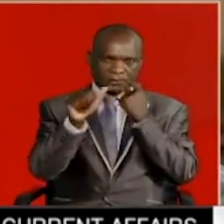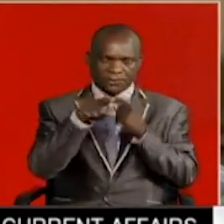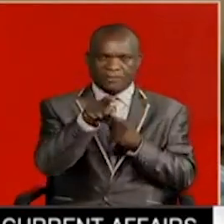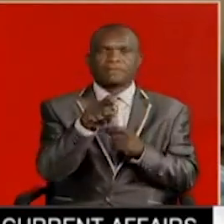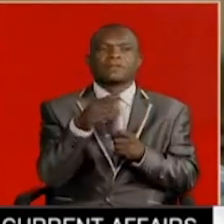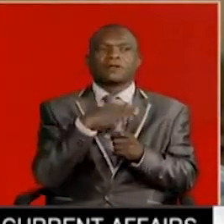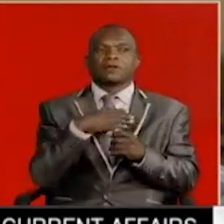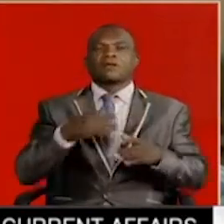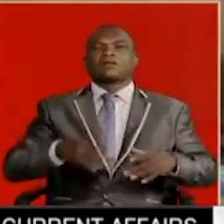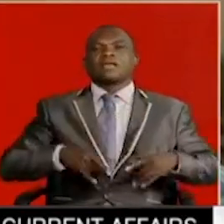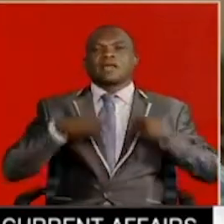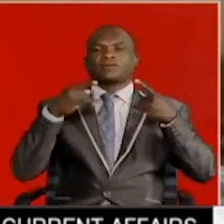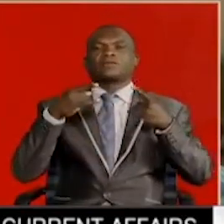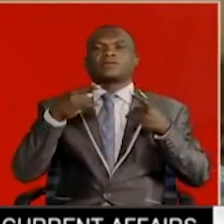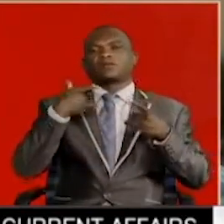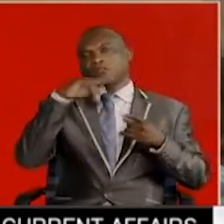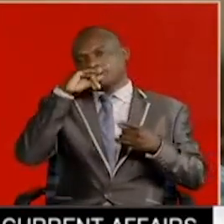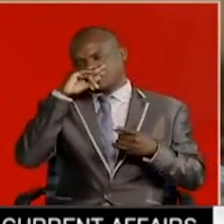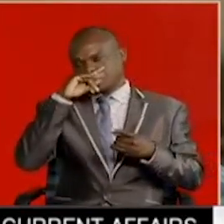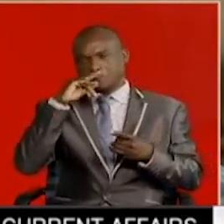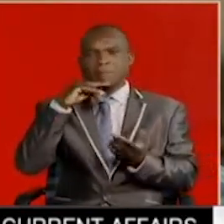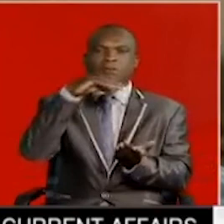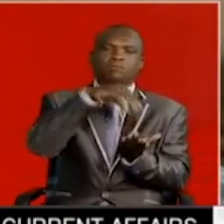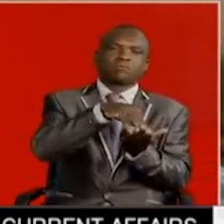the health delivery centers, which is